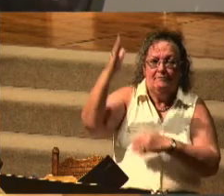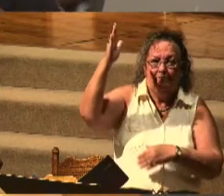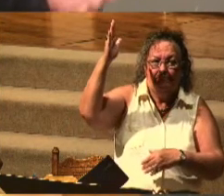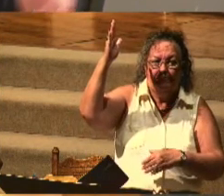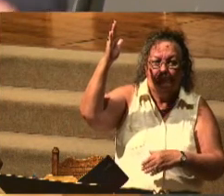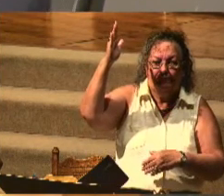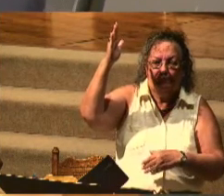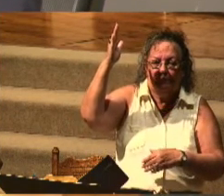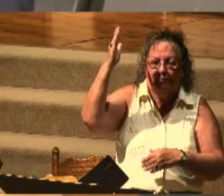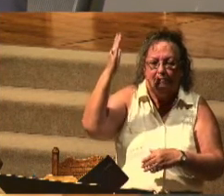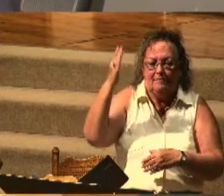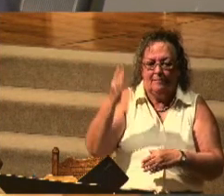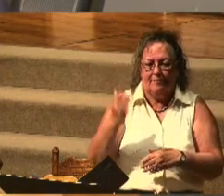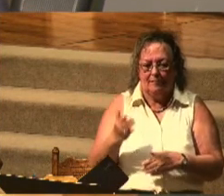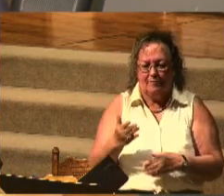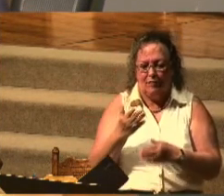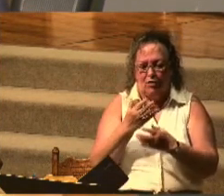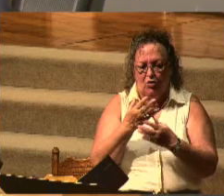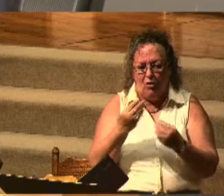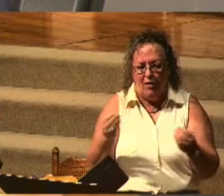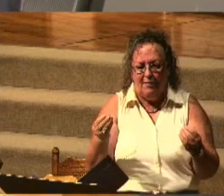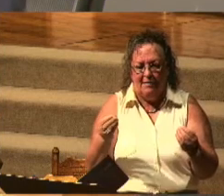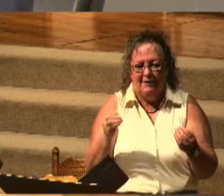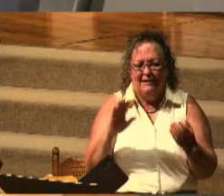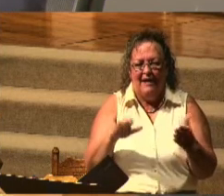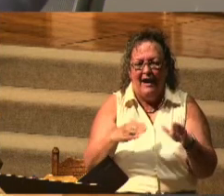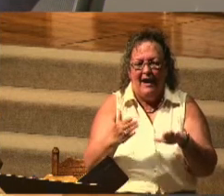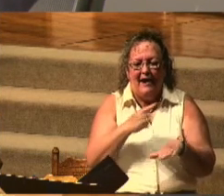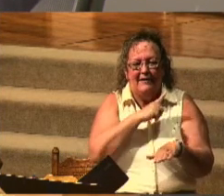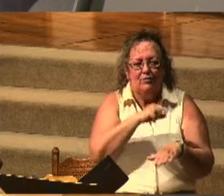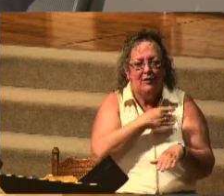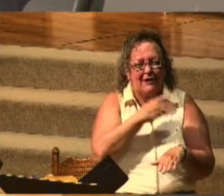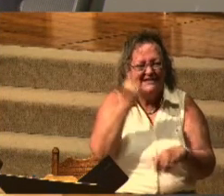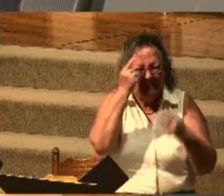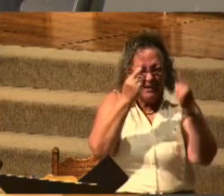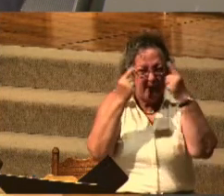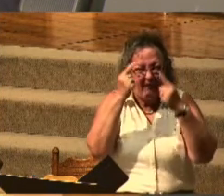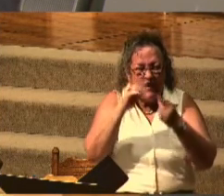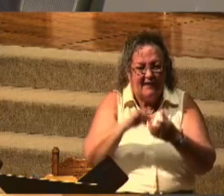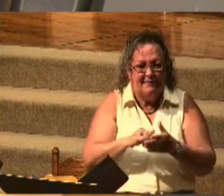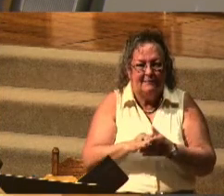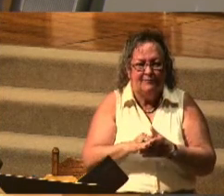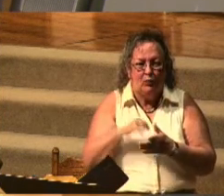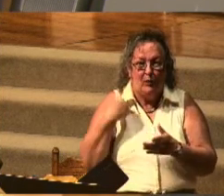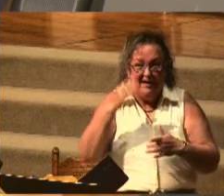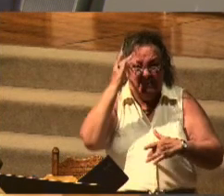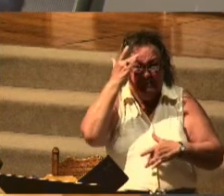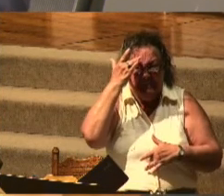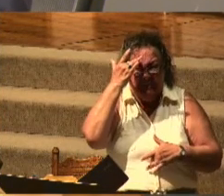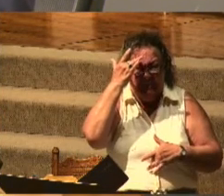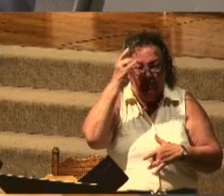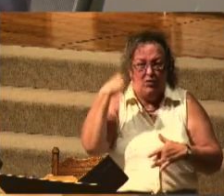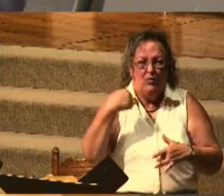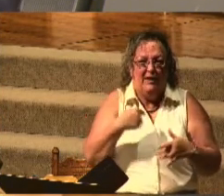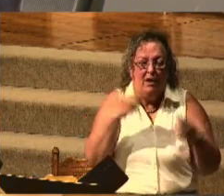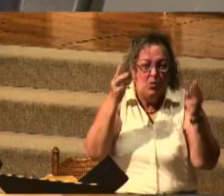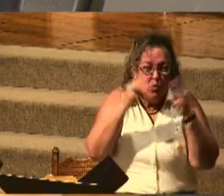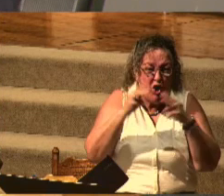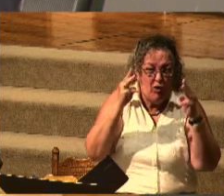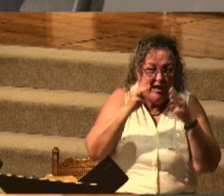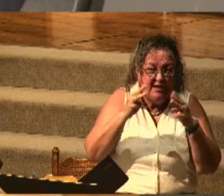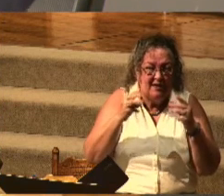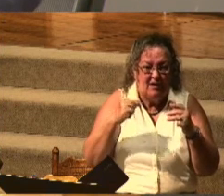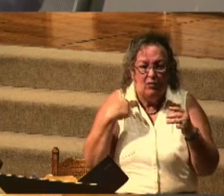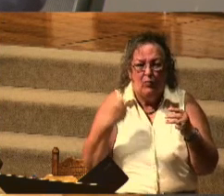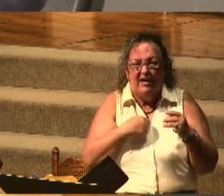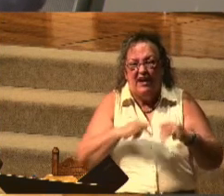and was gone. Dying Grace. Think about that. We get sick, we get worried, we